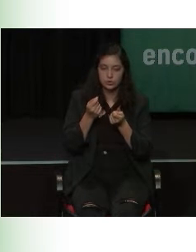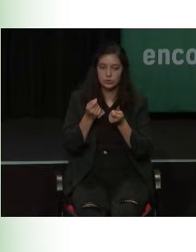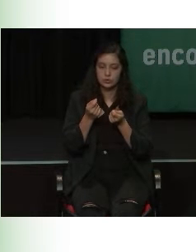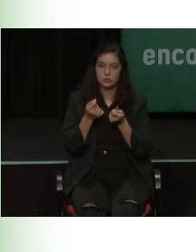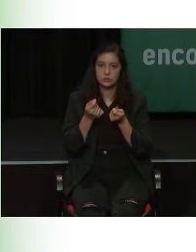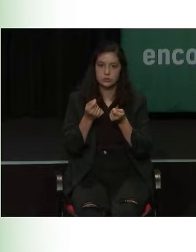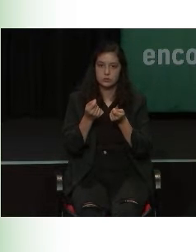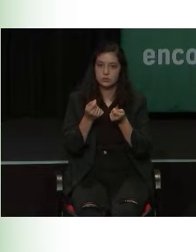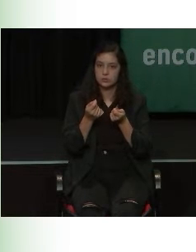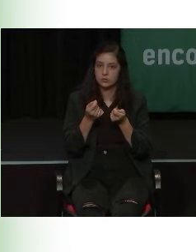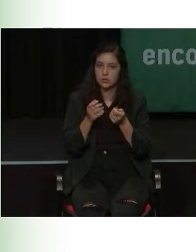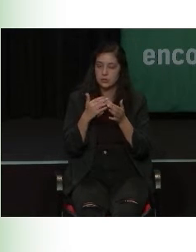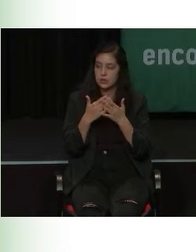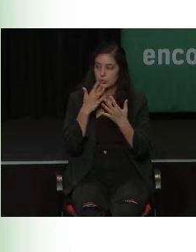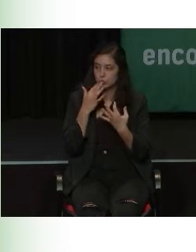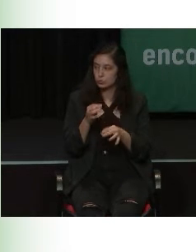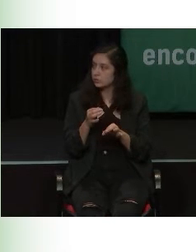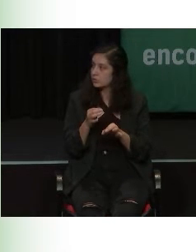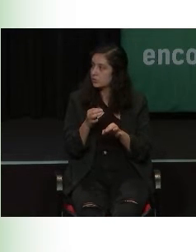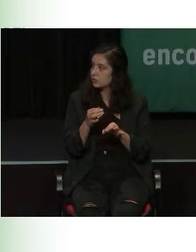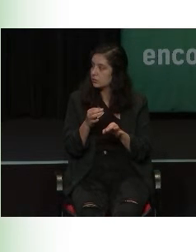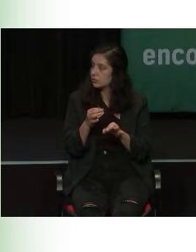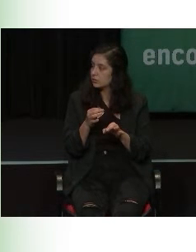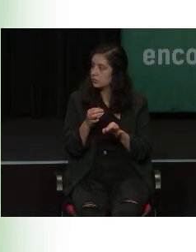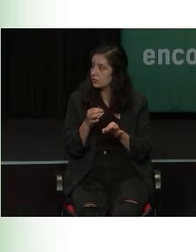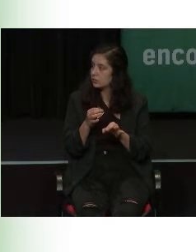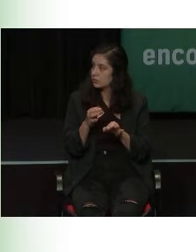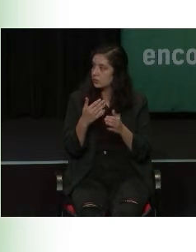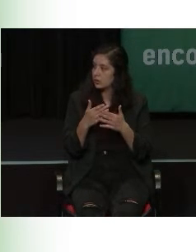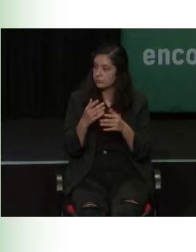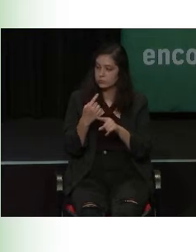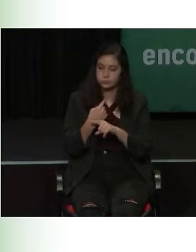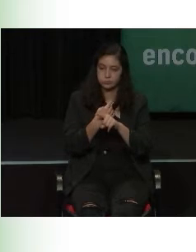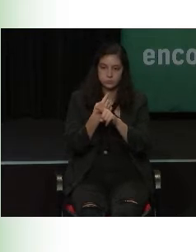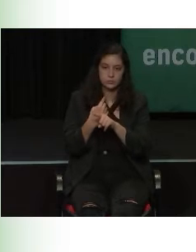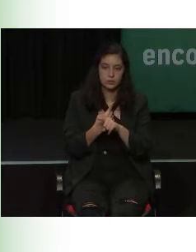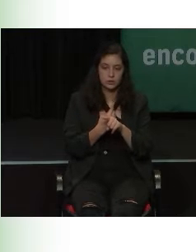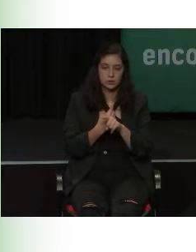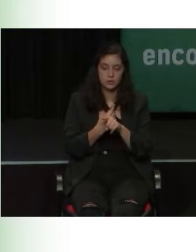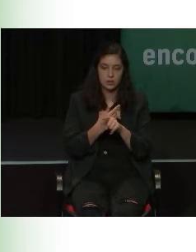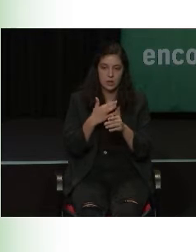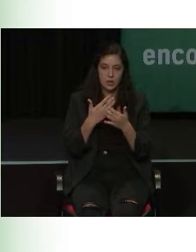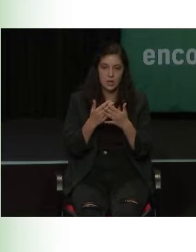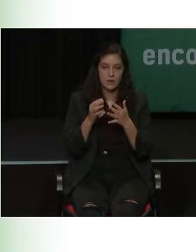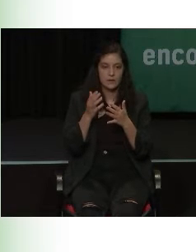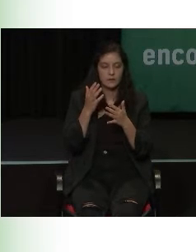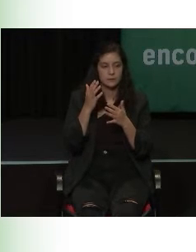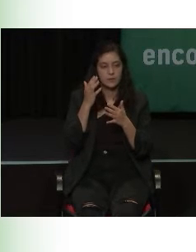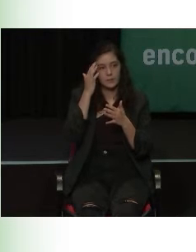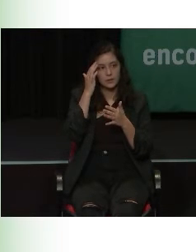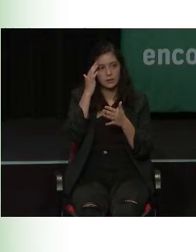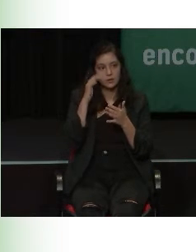very simple here, and we are working on more sophisticated approach. we can predict for a person when it